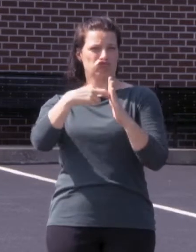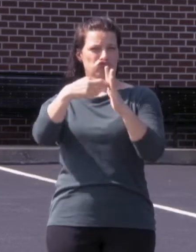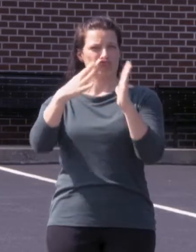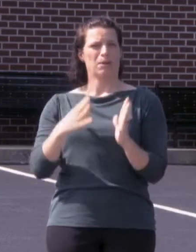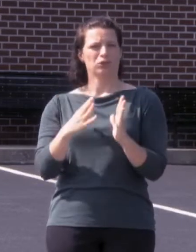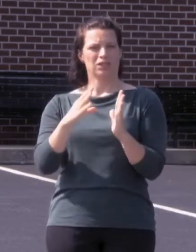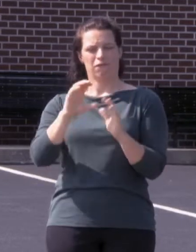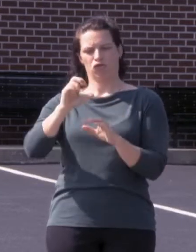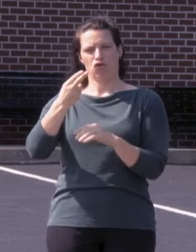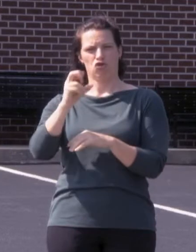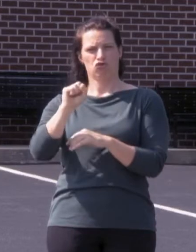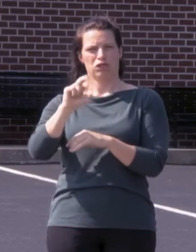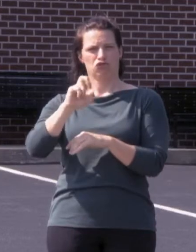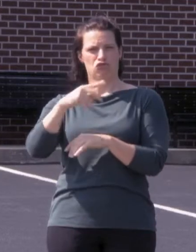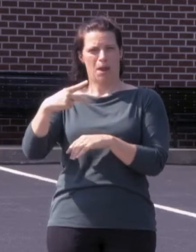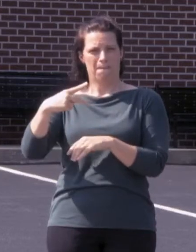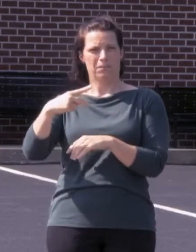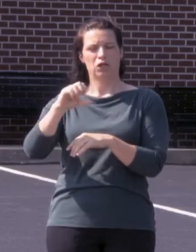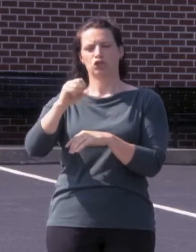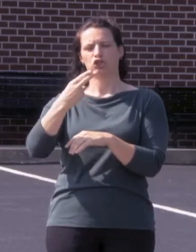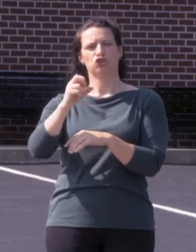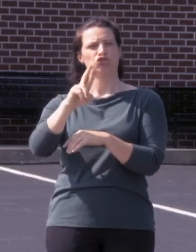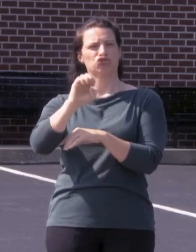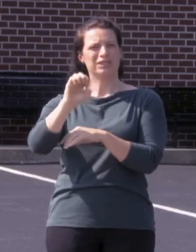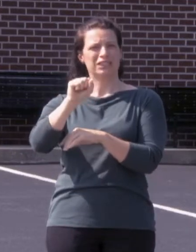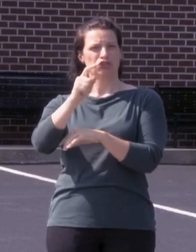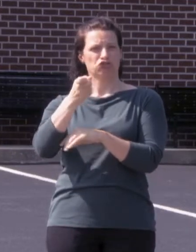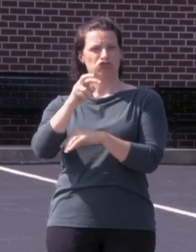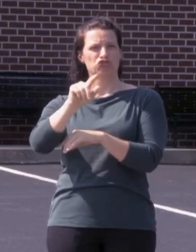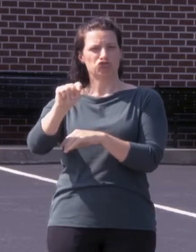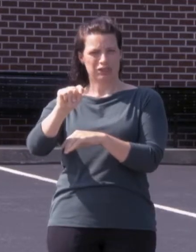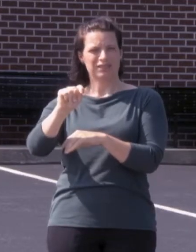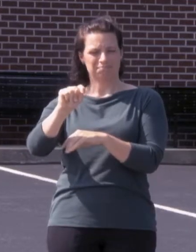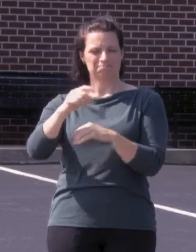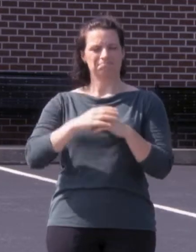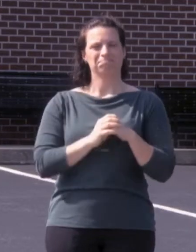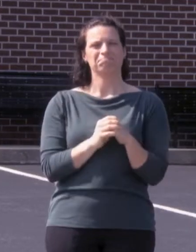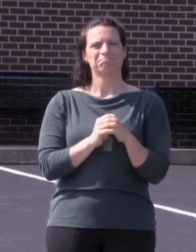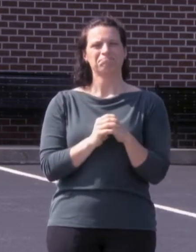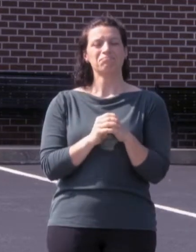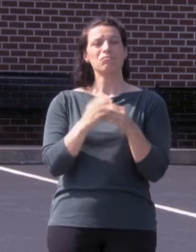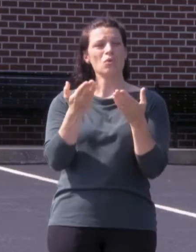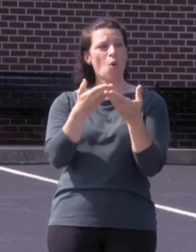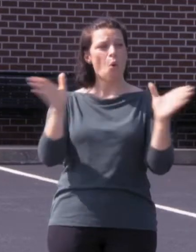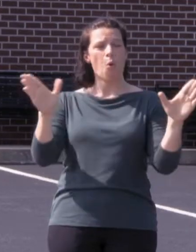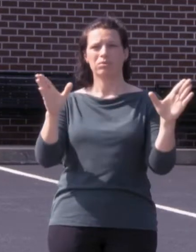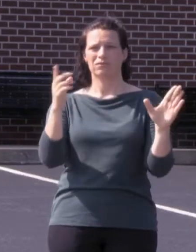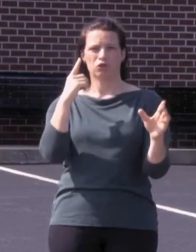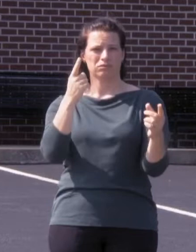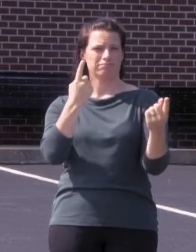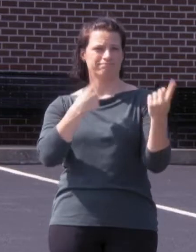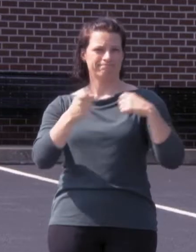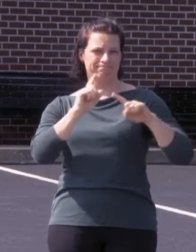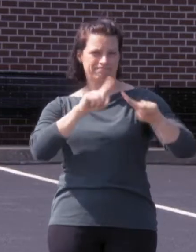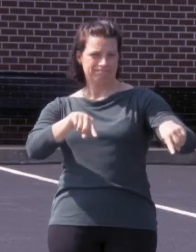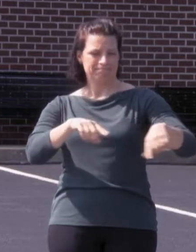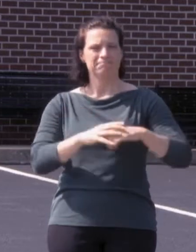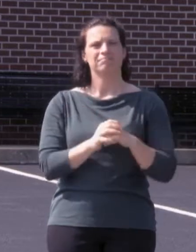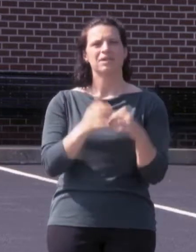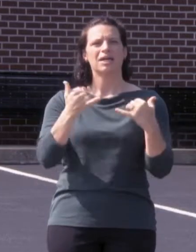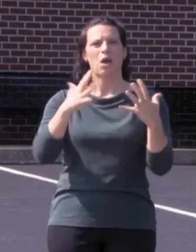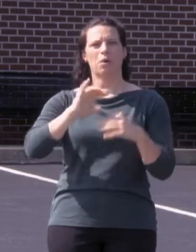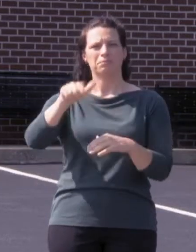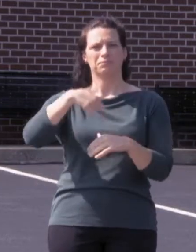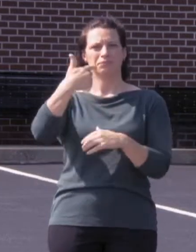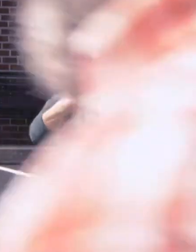Senator Sharif Street, and finally, State Representative Donna Bullock. We will then open the floor for questions. And now, I'd like to turn